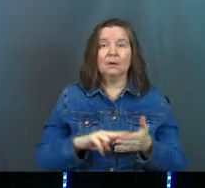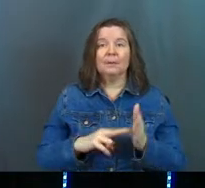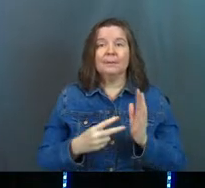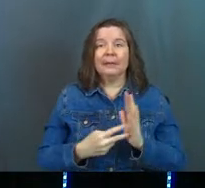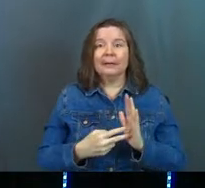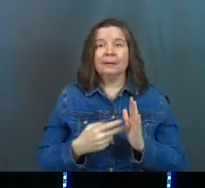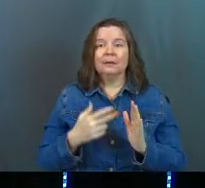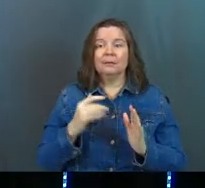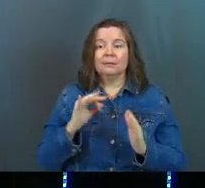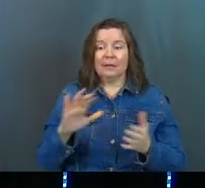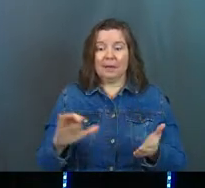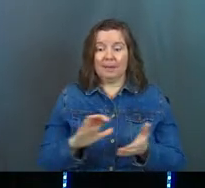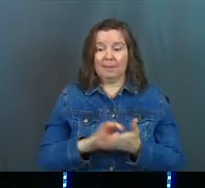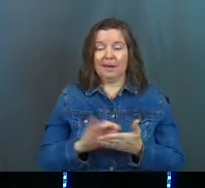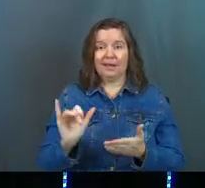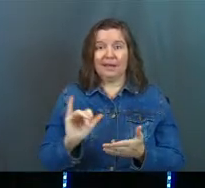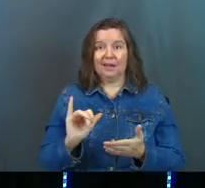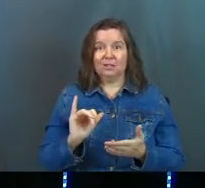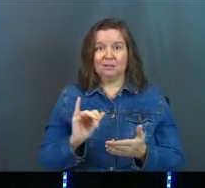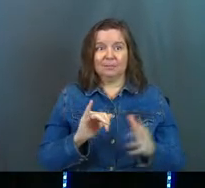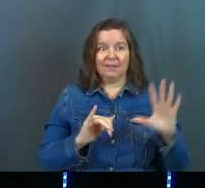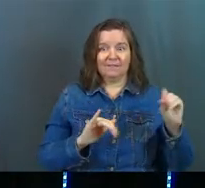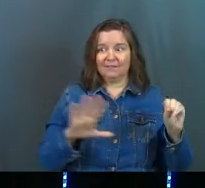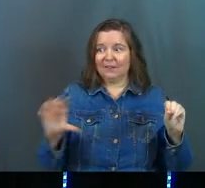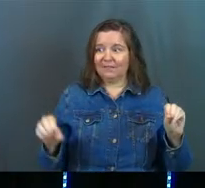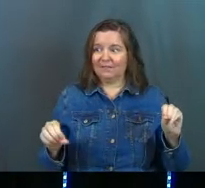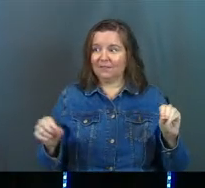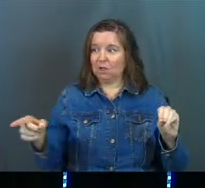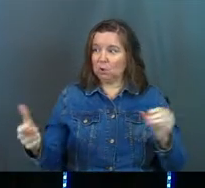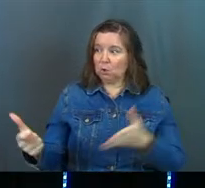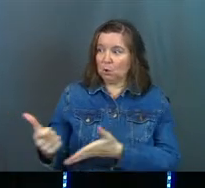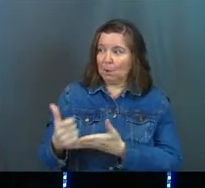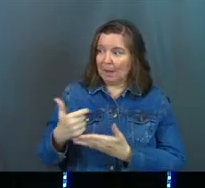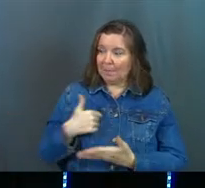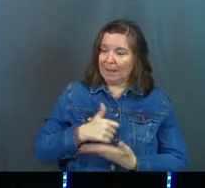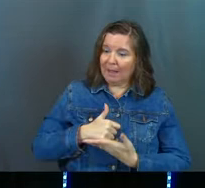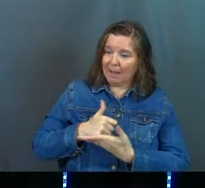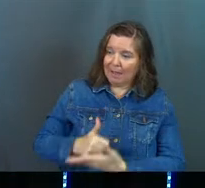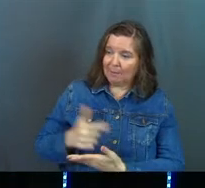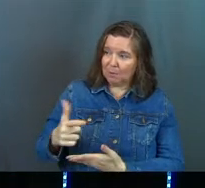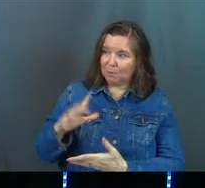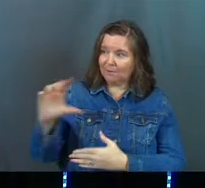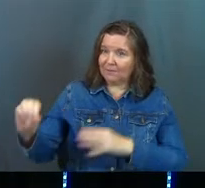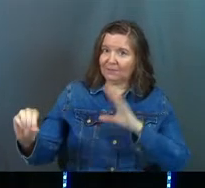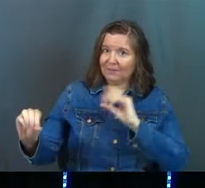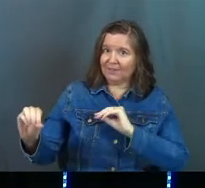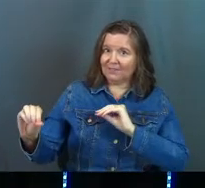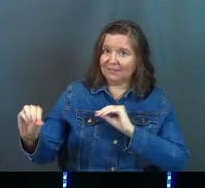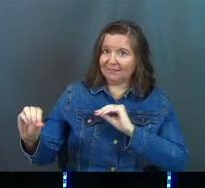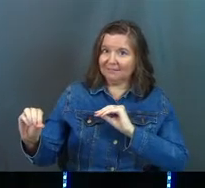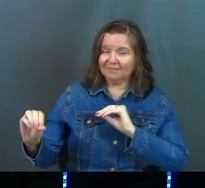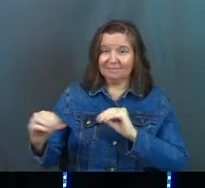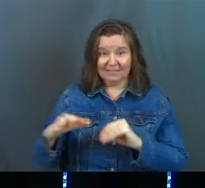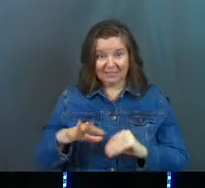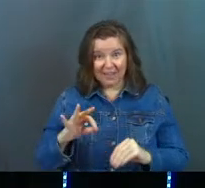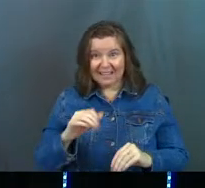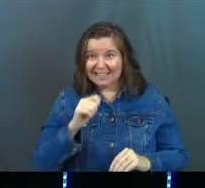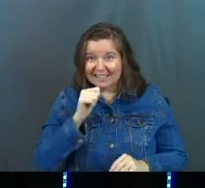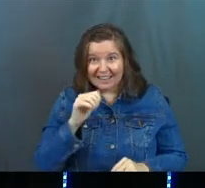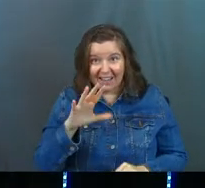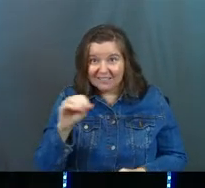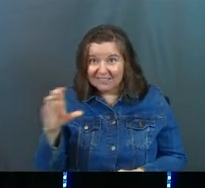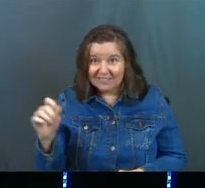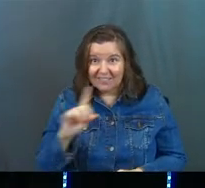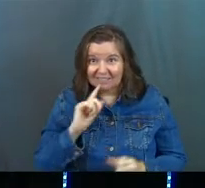idea of, in a marriage, it kind of ought to be 50-50. Anybody ever tell you it was 50-50? And anybody out there find out that it's